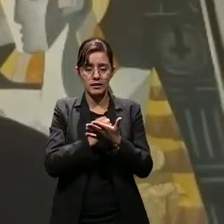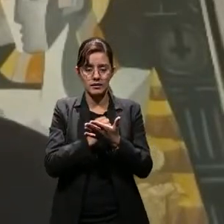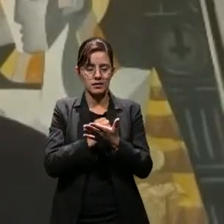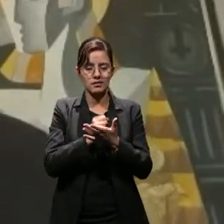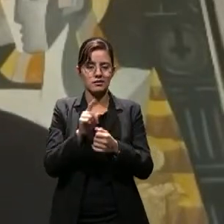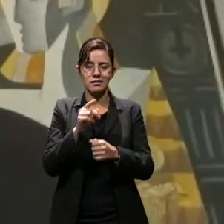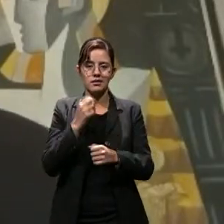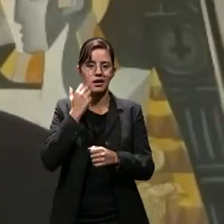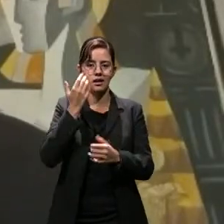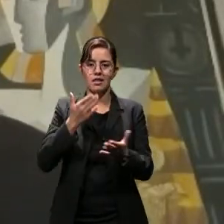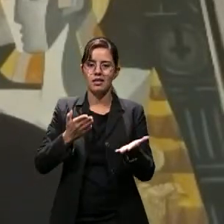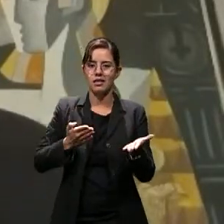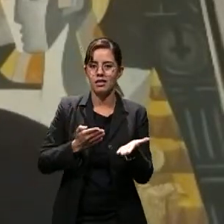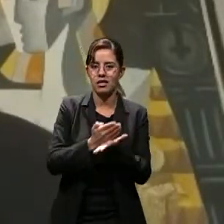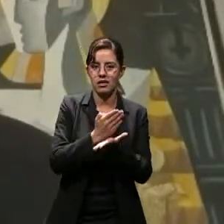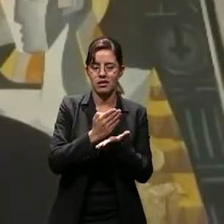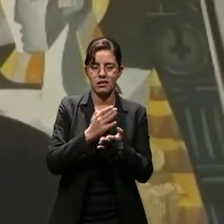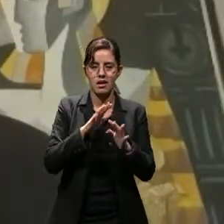electoral results.